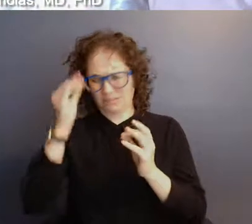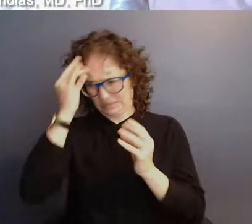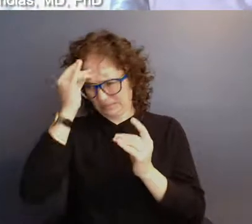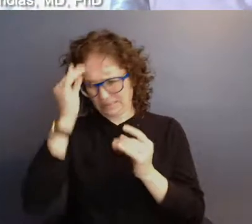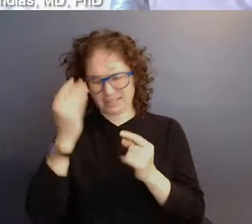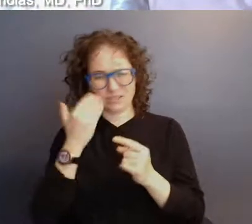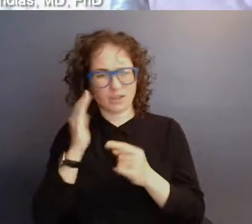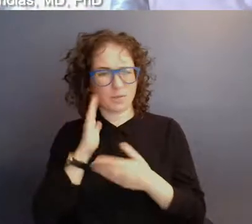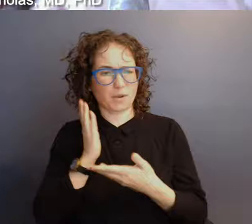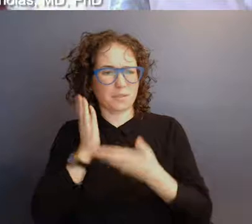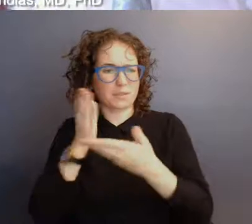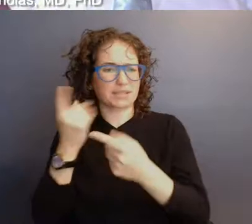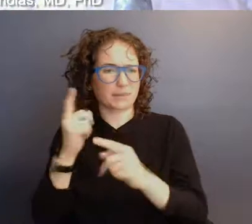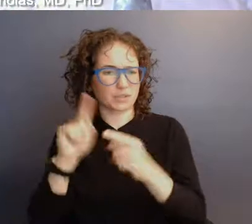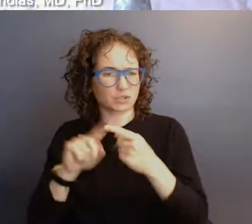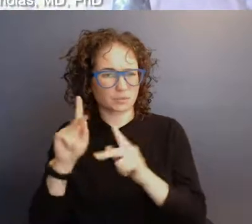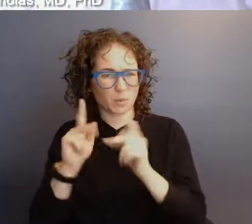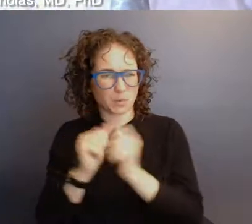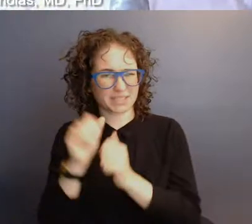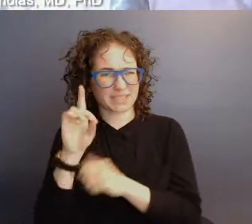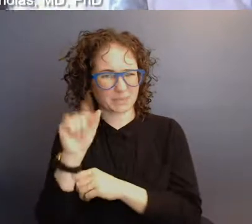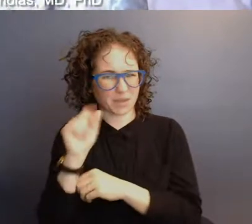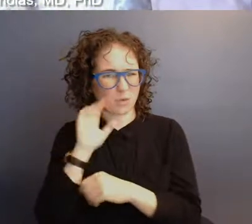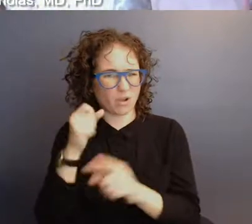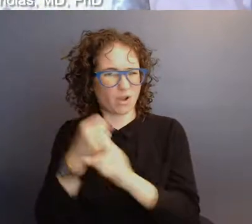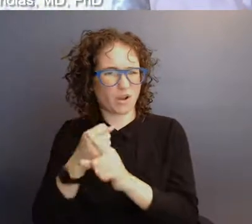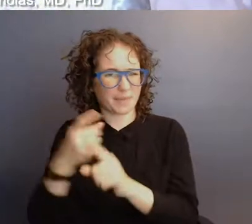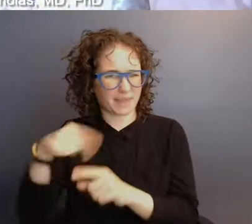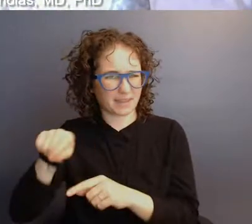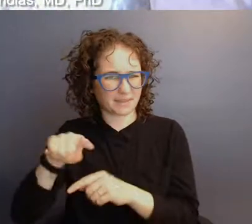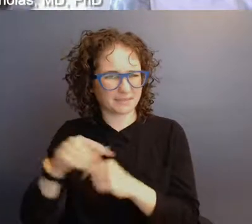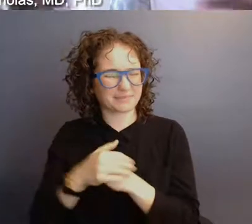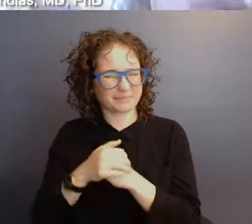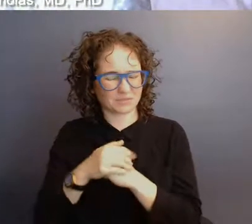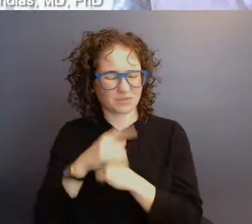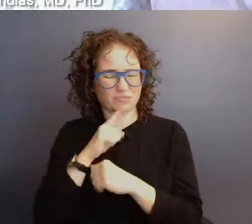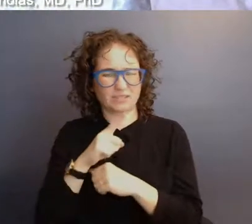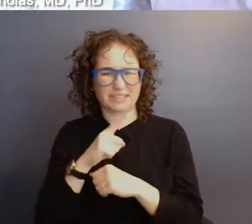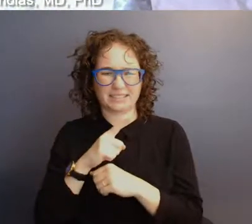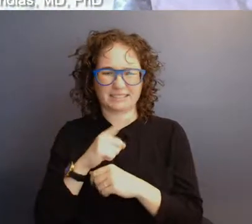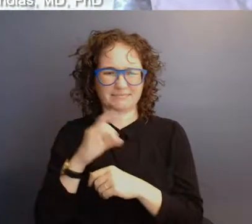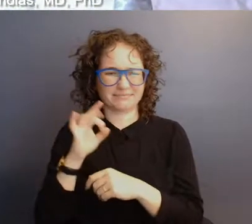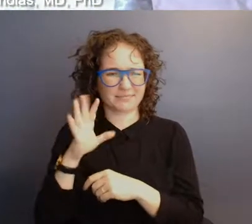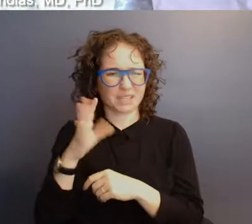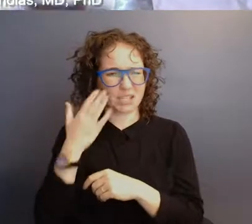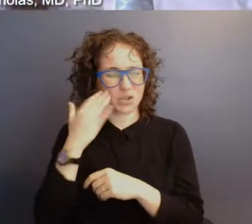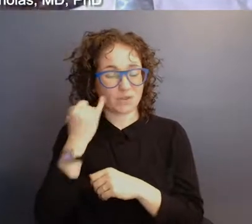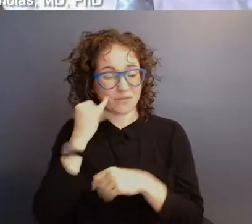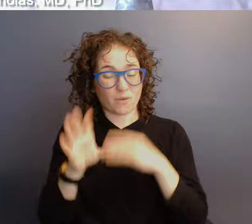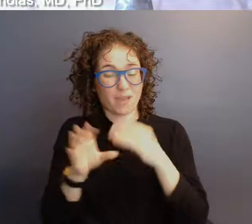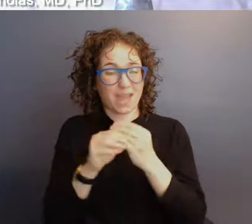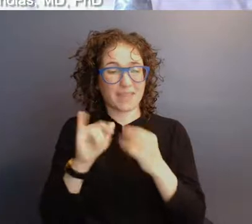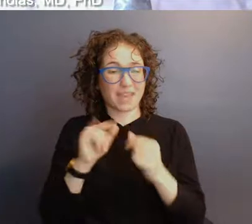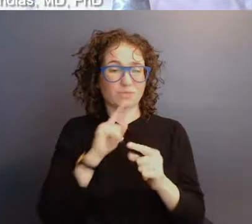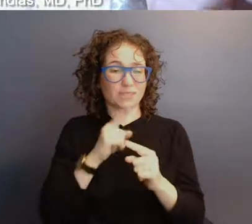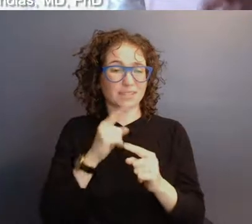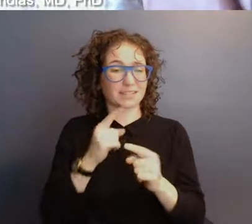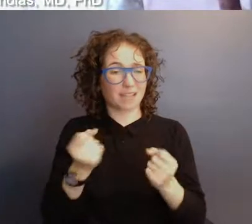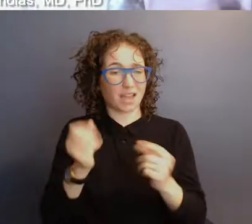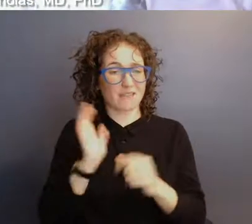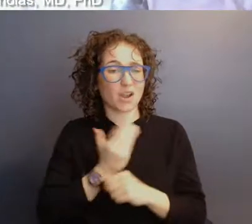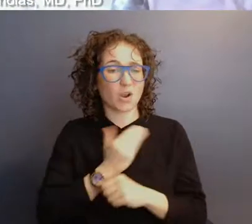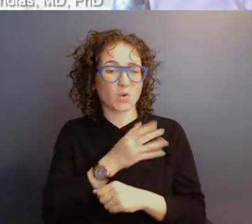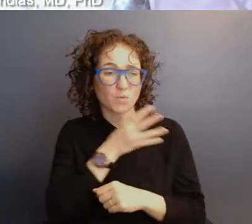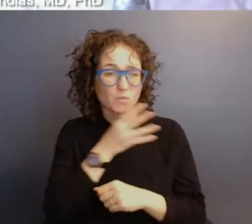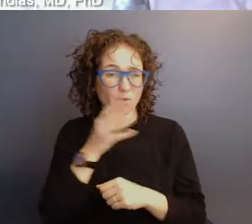the persons with disabilities that will harm them. So it's a double whammy. And if you add that to the reality that a lot of our rural populations